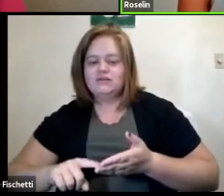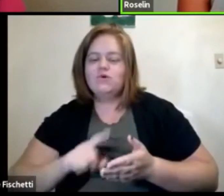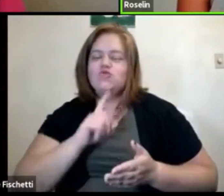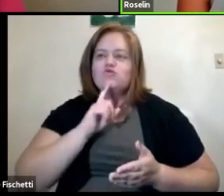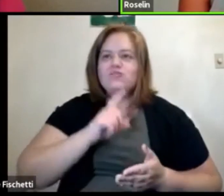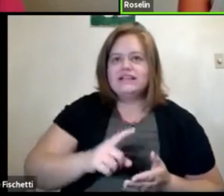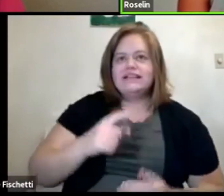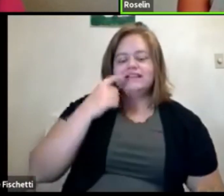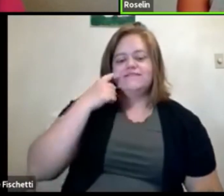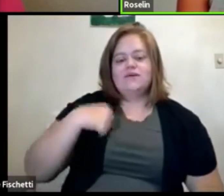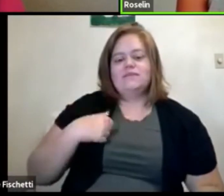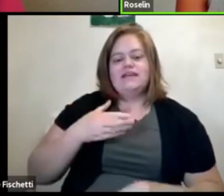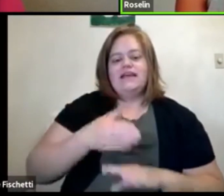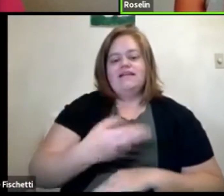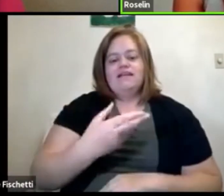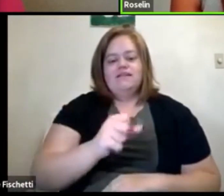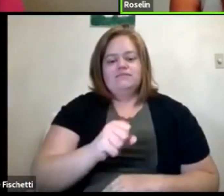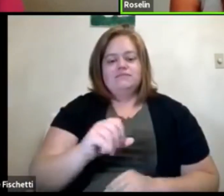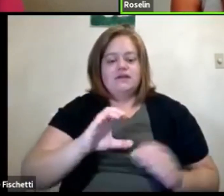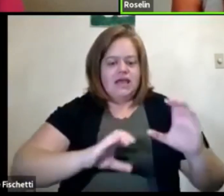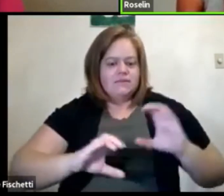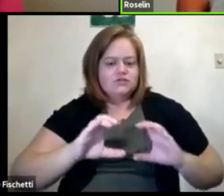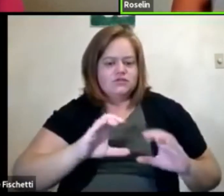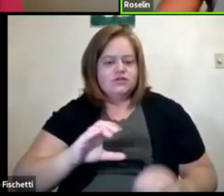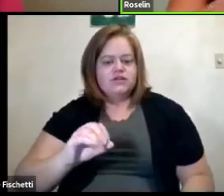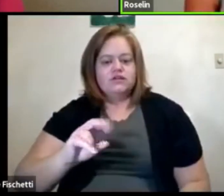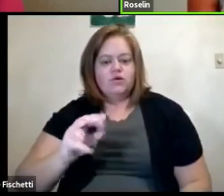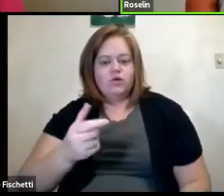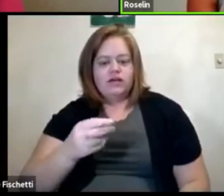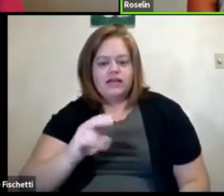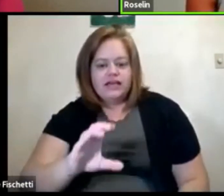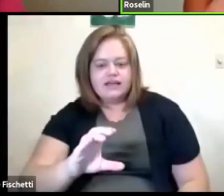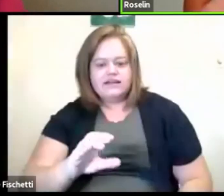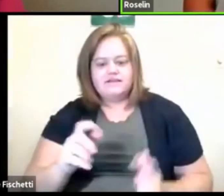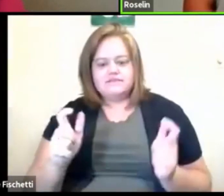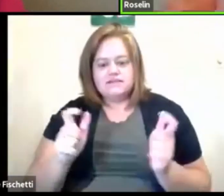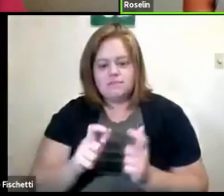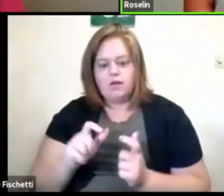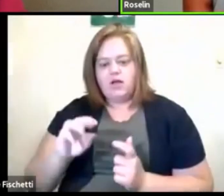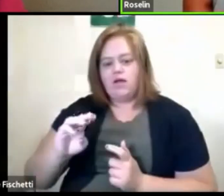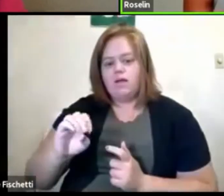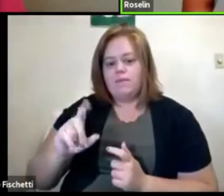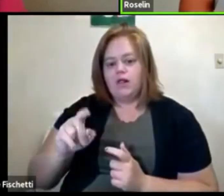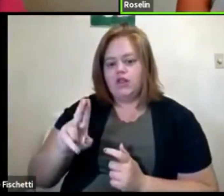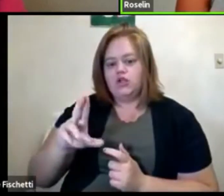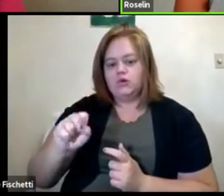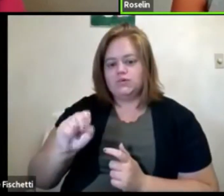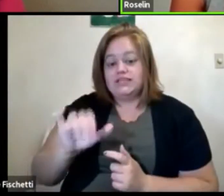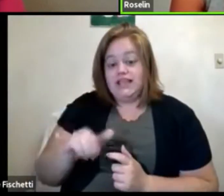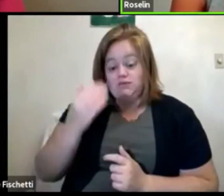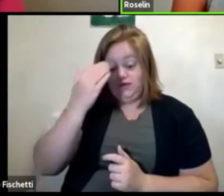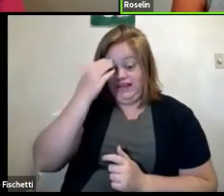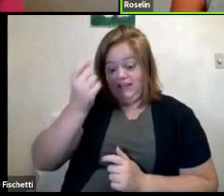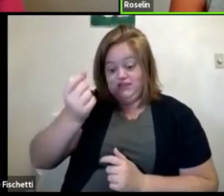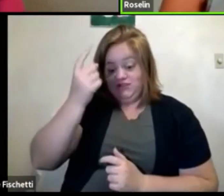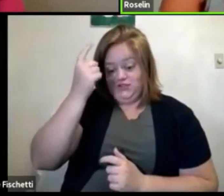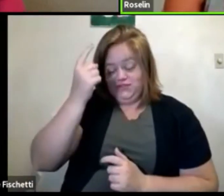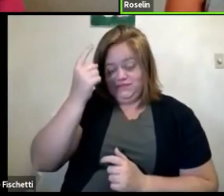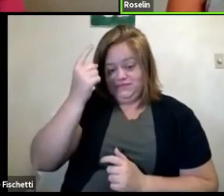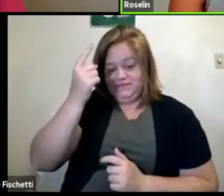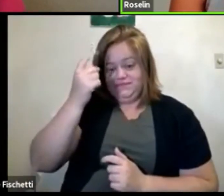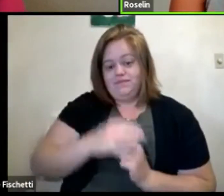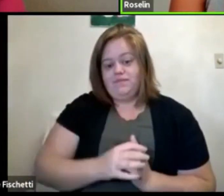like chemistry was like organic synthesis of like small molecules, because again, this is what I know. But then when